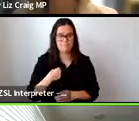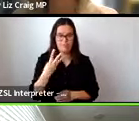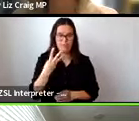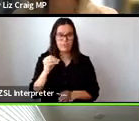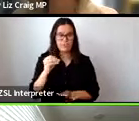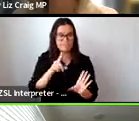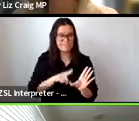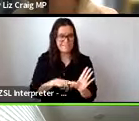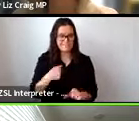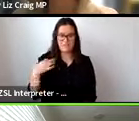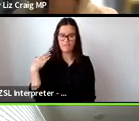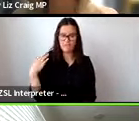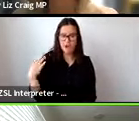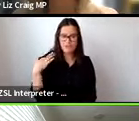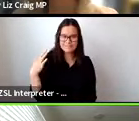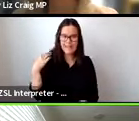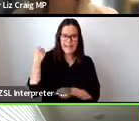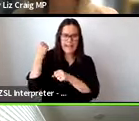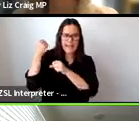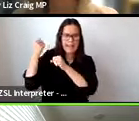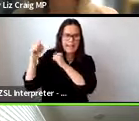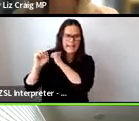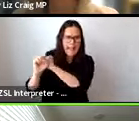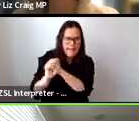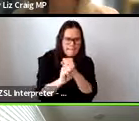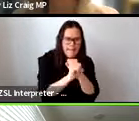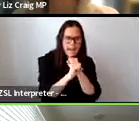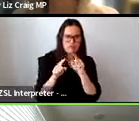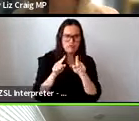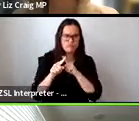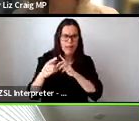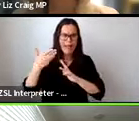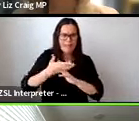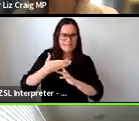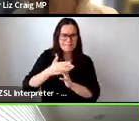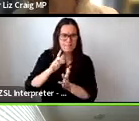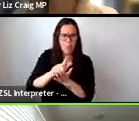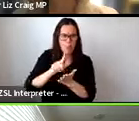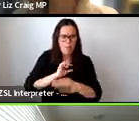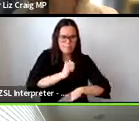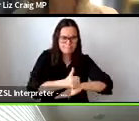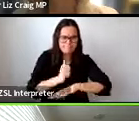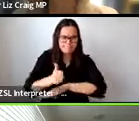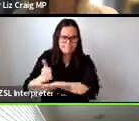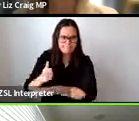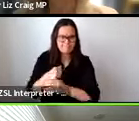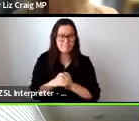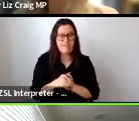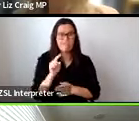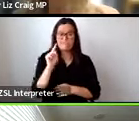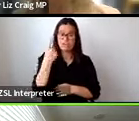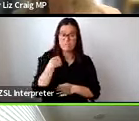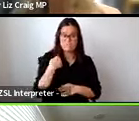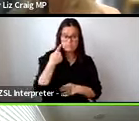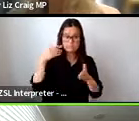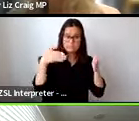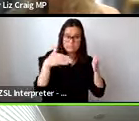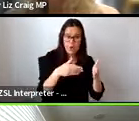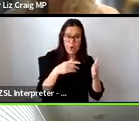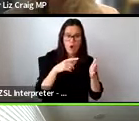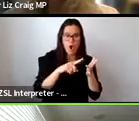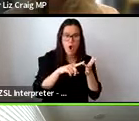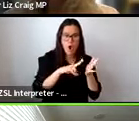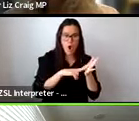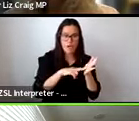as a volunteer leading campaigns for accessibility legislation, first in the province of Ontario and then helping at the federal level